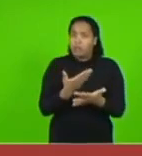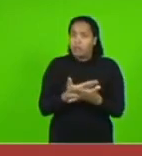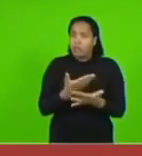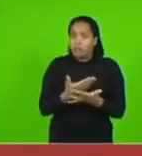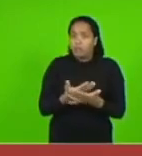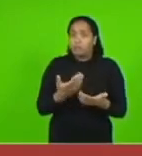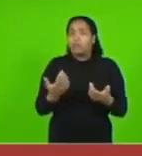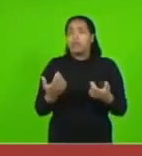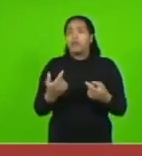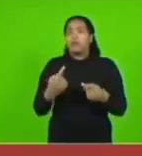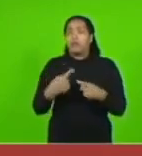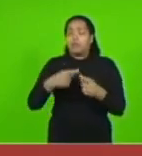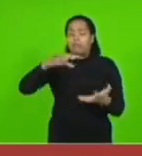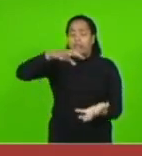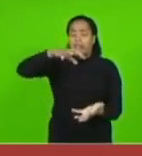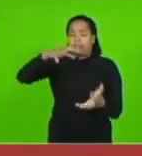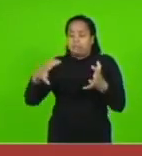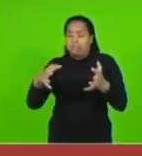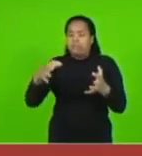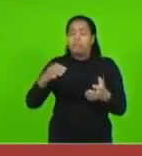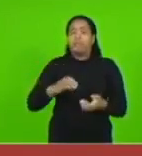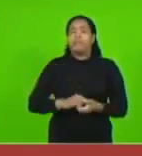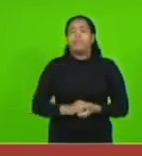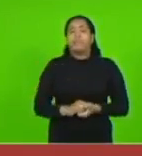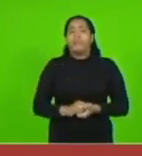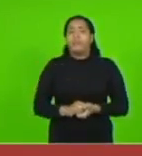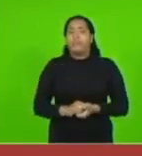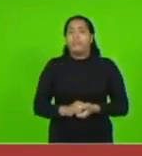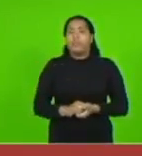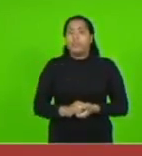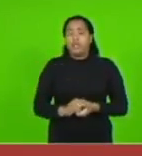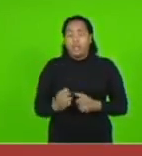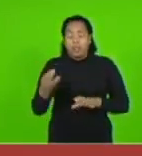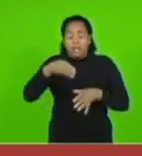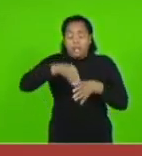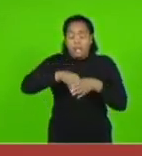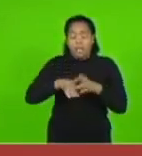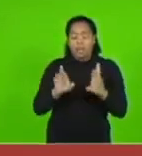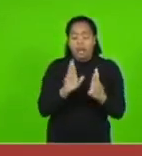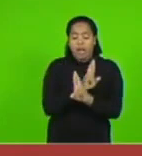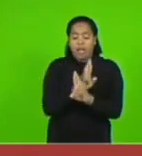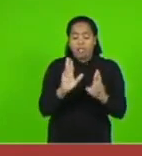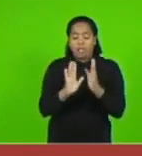This hasn't stopped just because another trumpet is playing. They all play simultaneously.